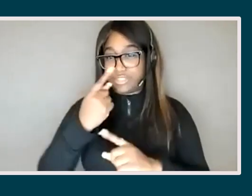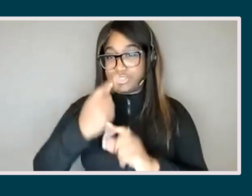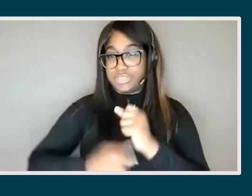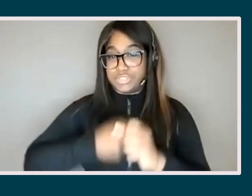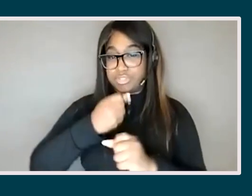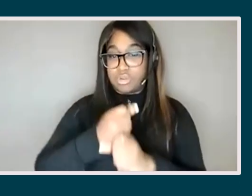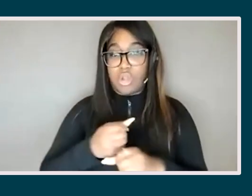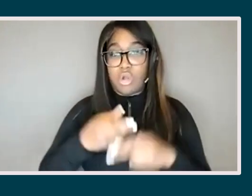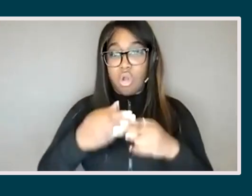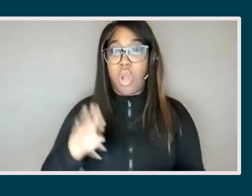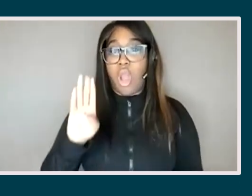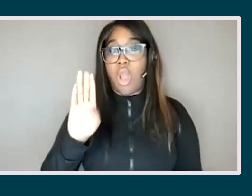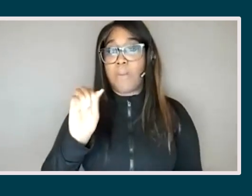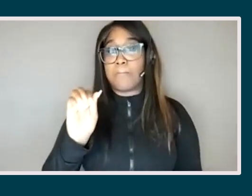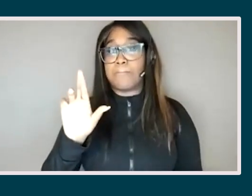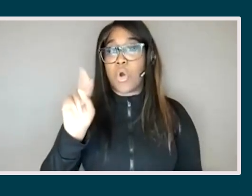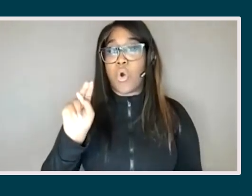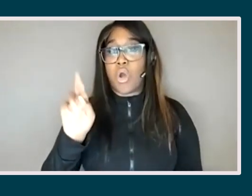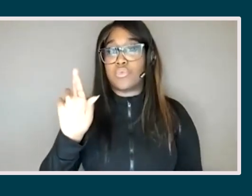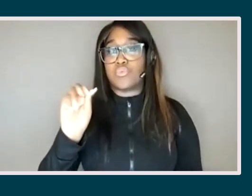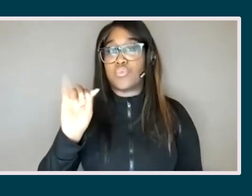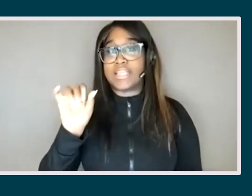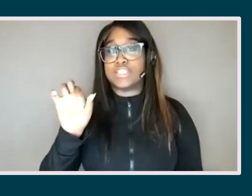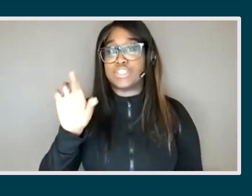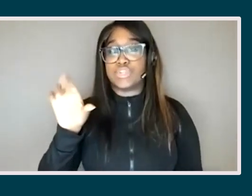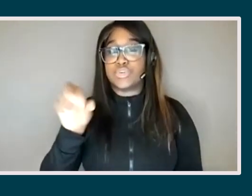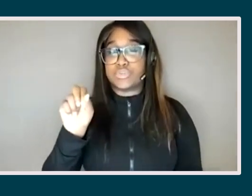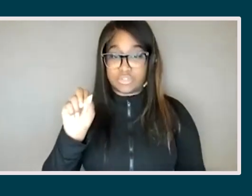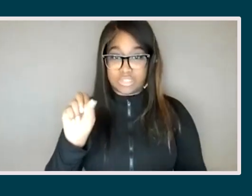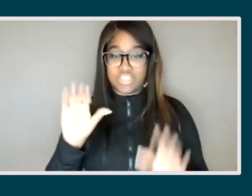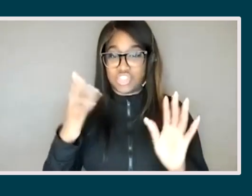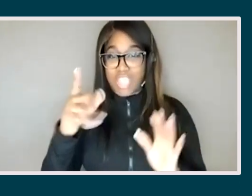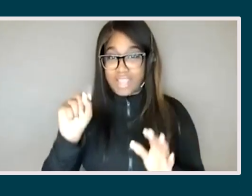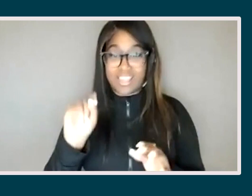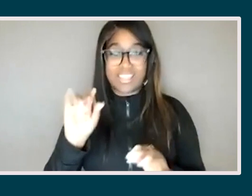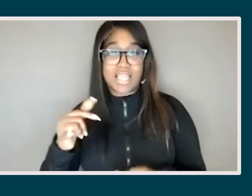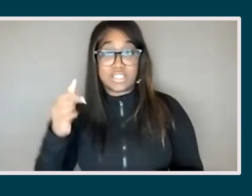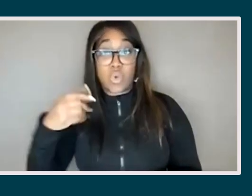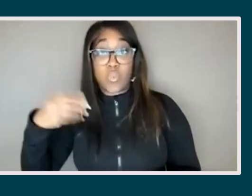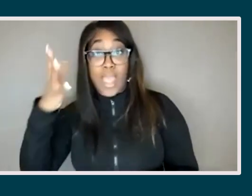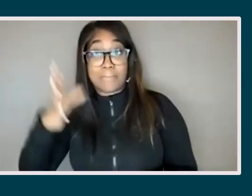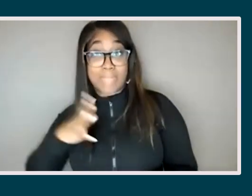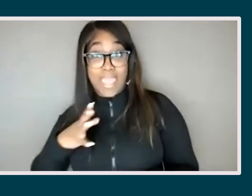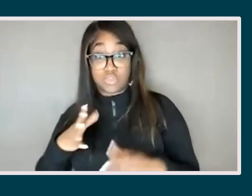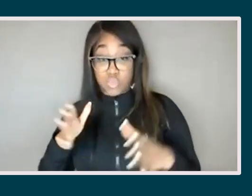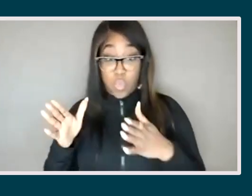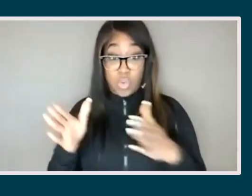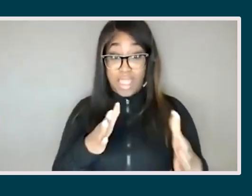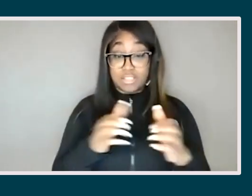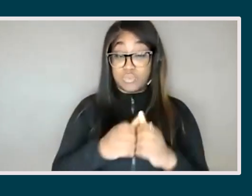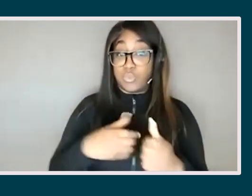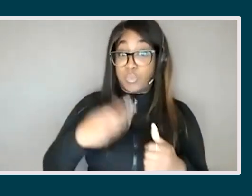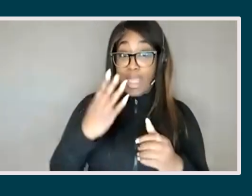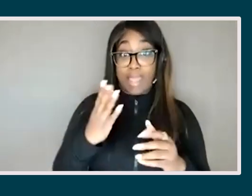Raisers Project. And I will drop a link in the chat. This is a white man organizing white people to do